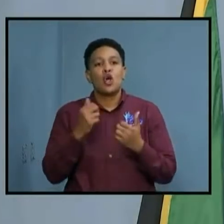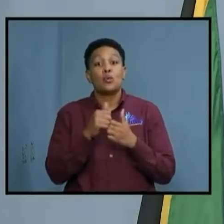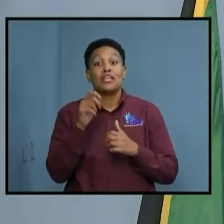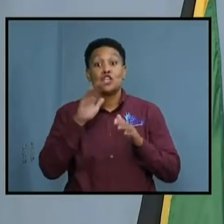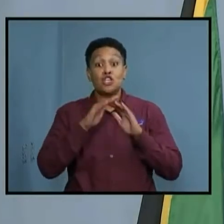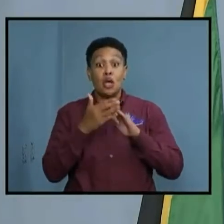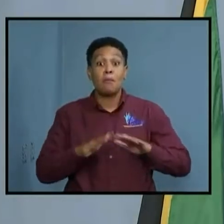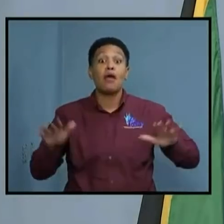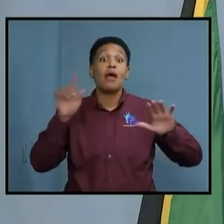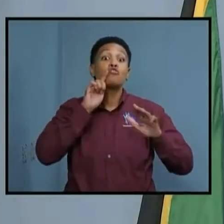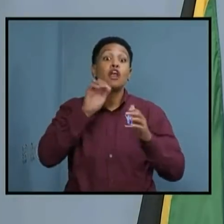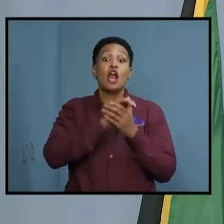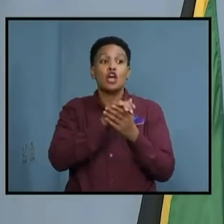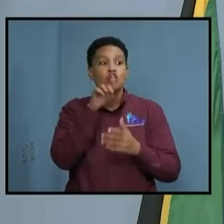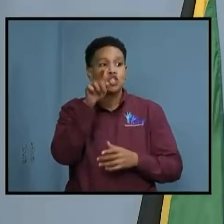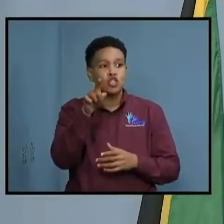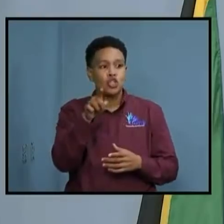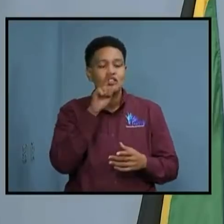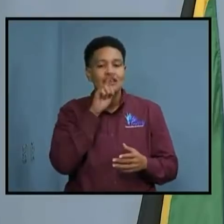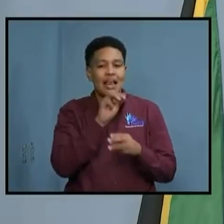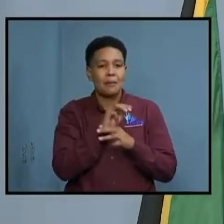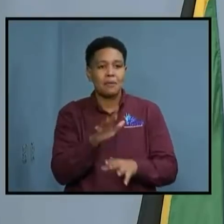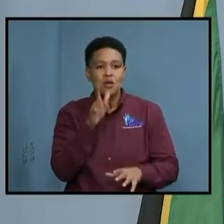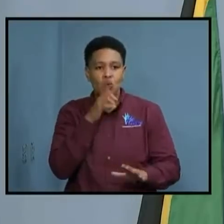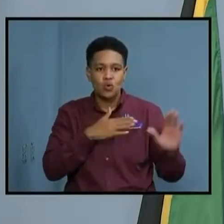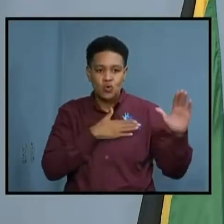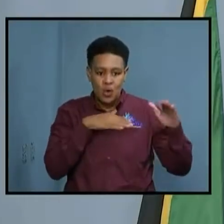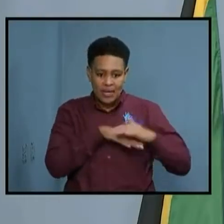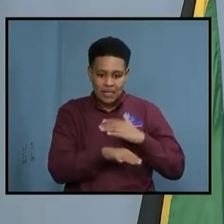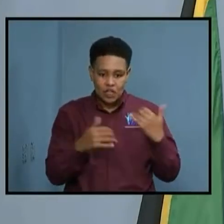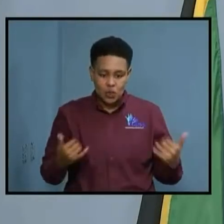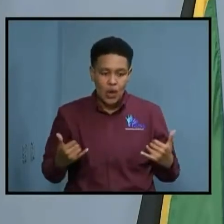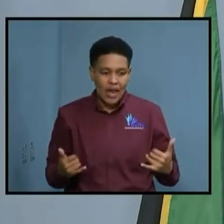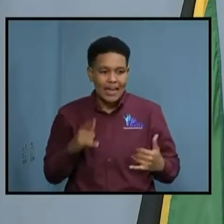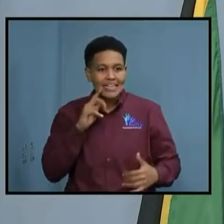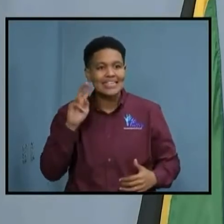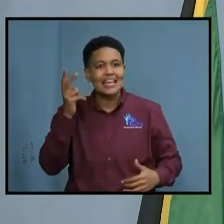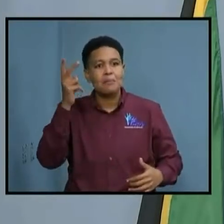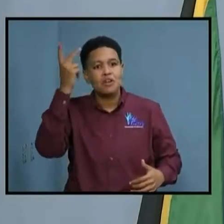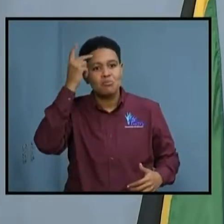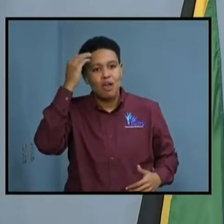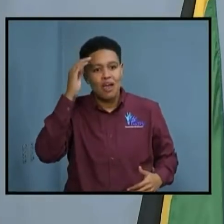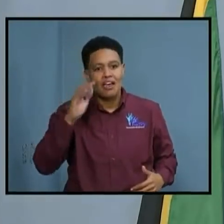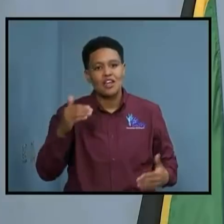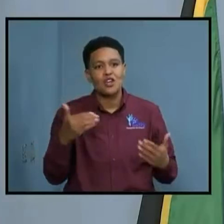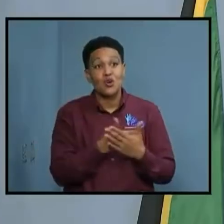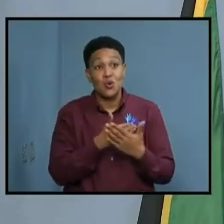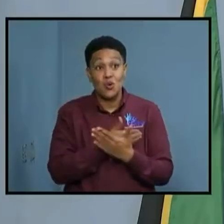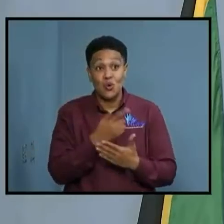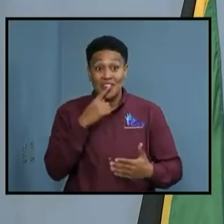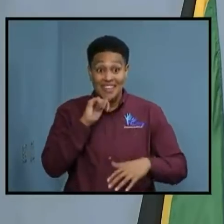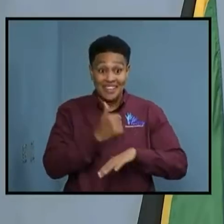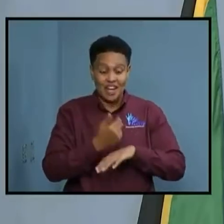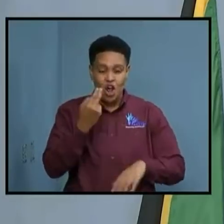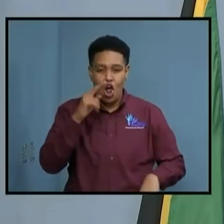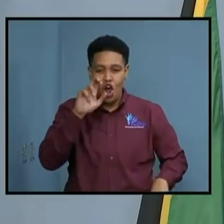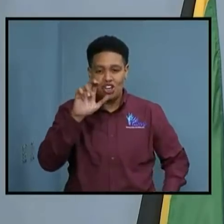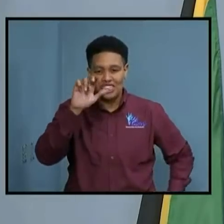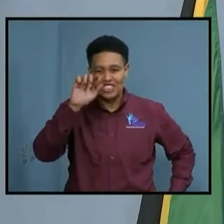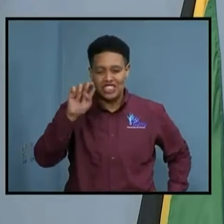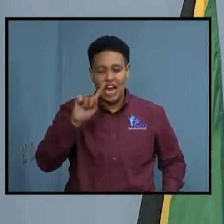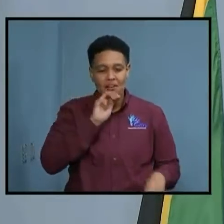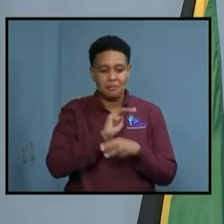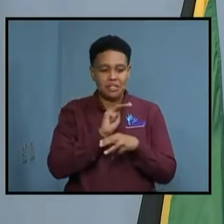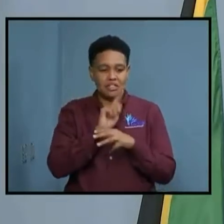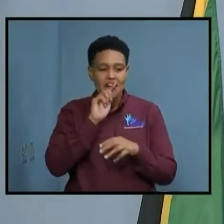of Jamaica in congratulating you and the ministers who were sworn in today. The Deputy Prime Minister, newly sworn in, the Minister of